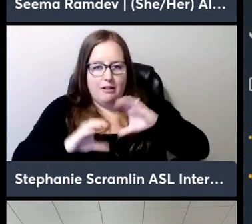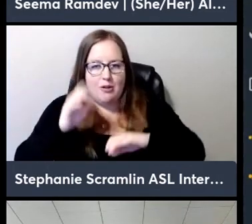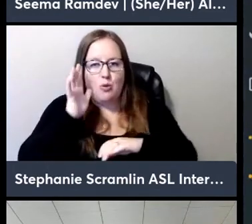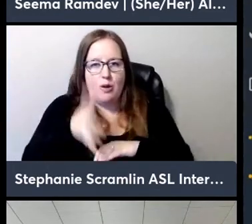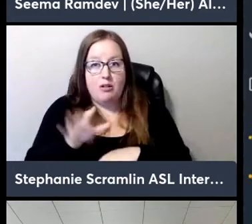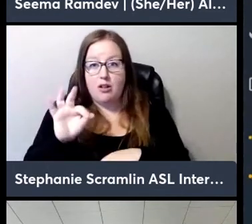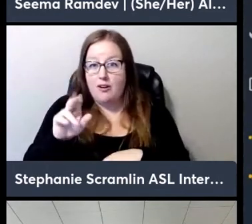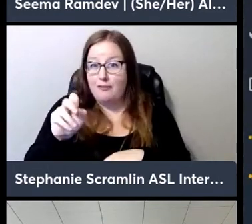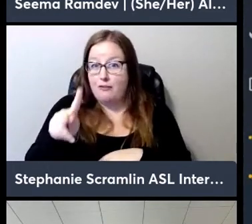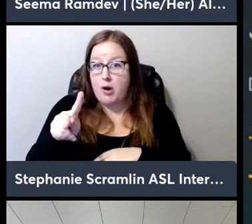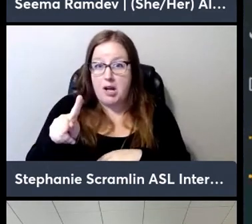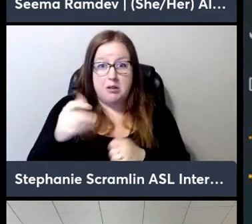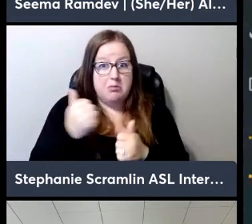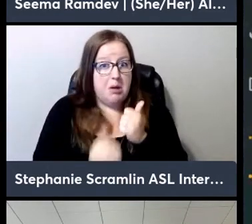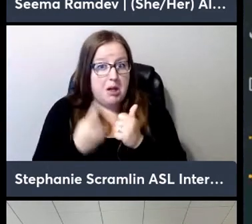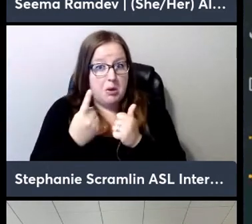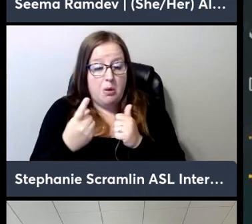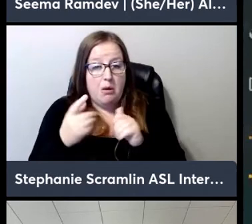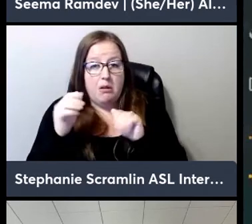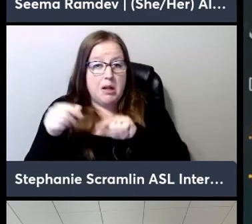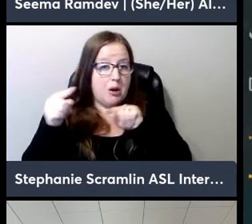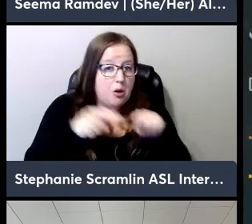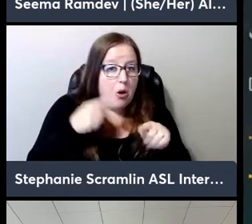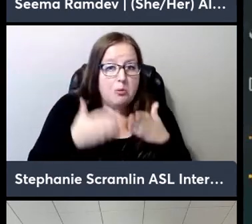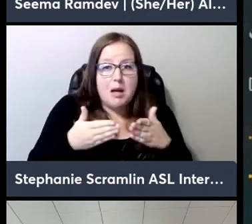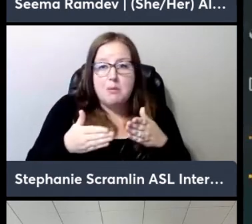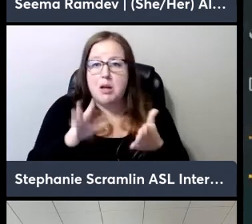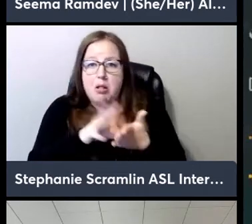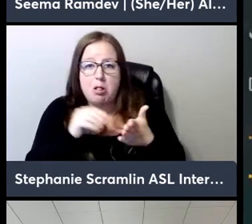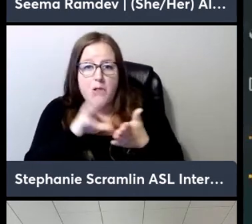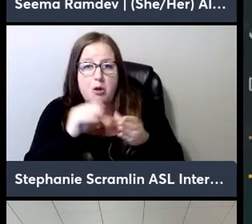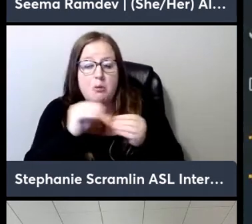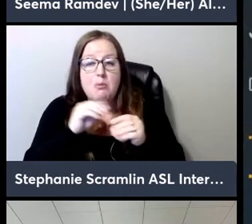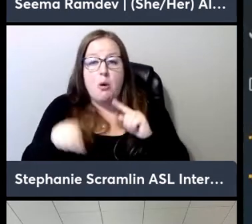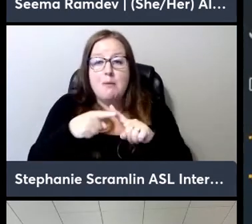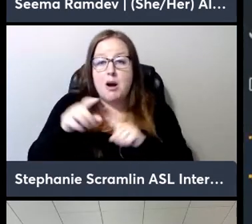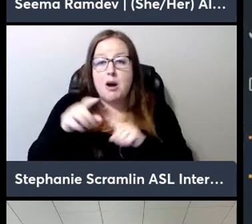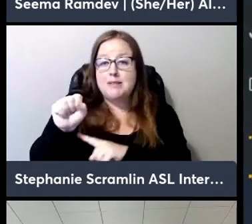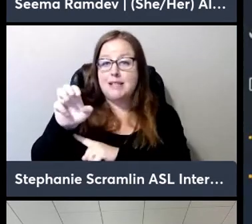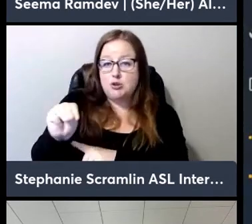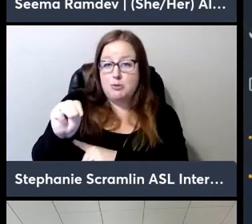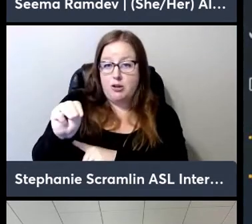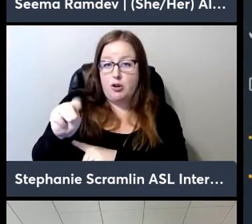there anywhere where anyone can go to maybe learn more about Amazon SageMaker Feature Store?